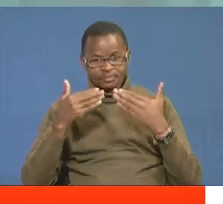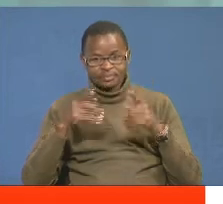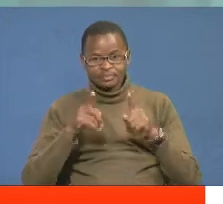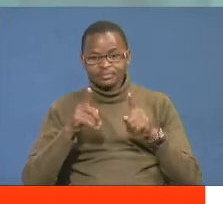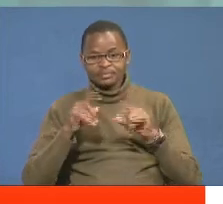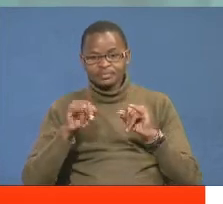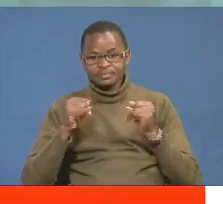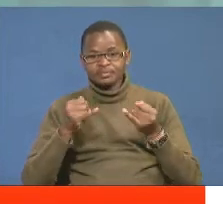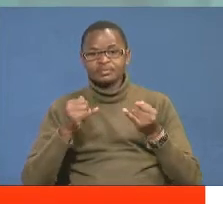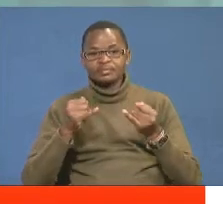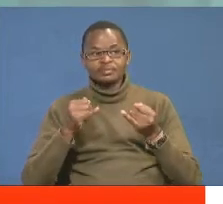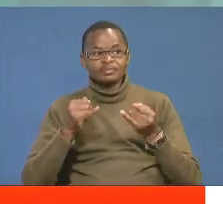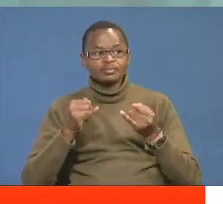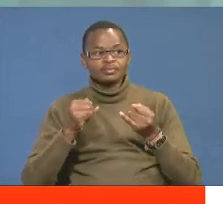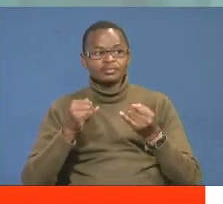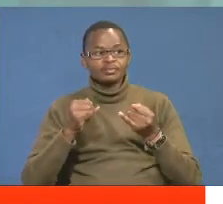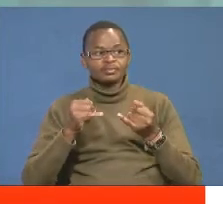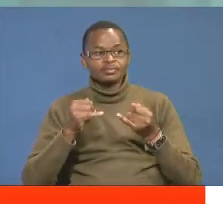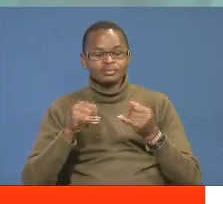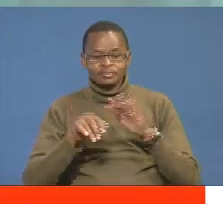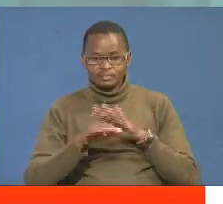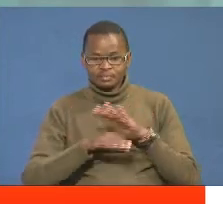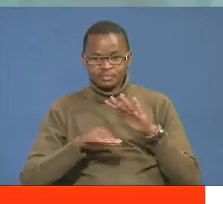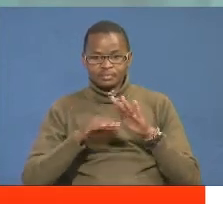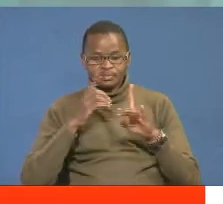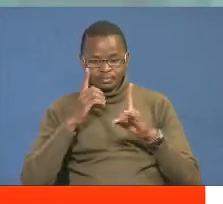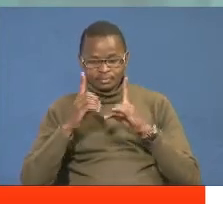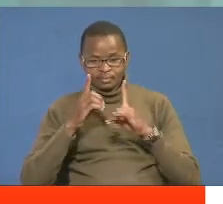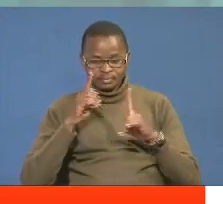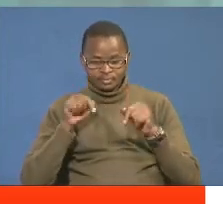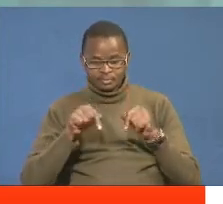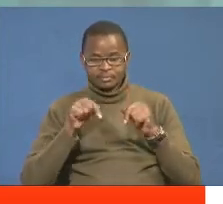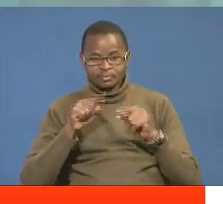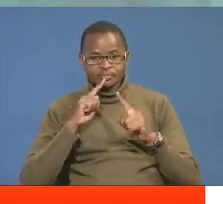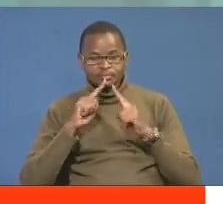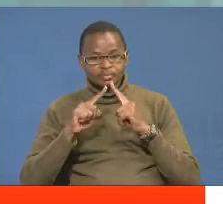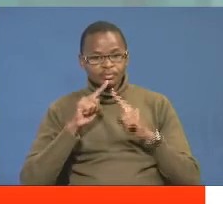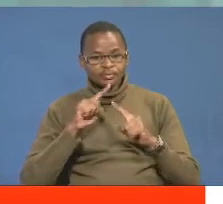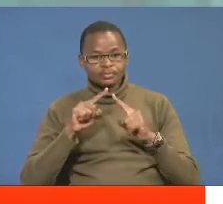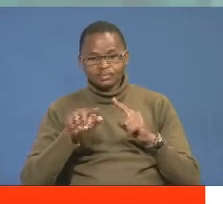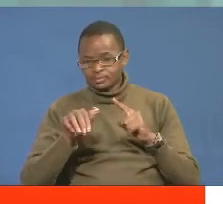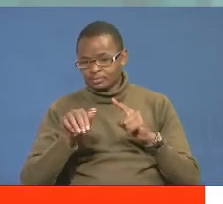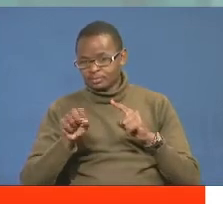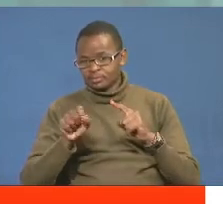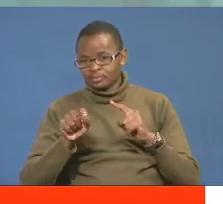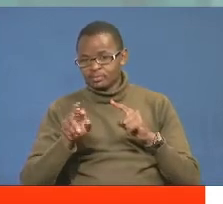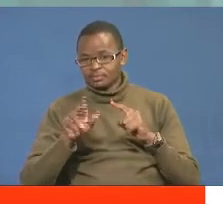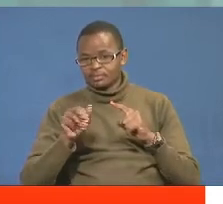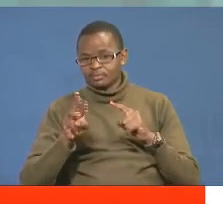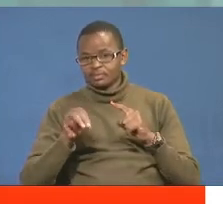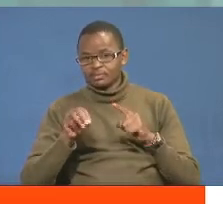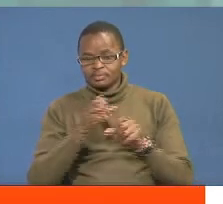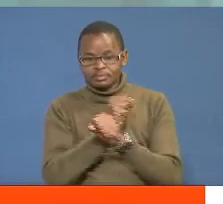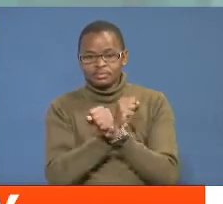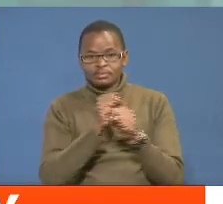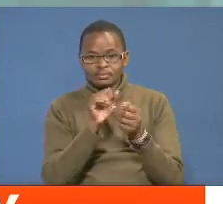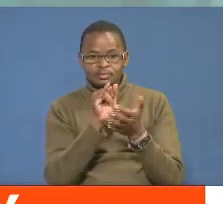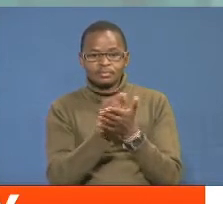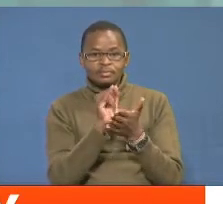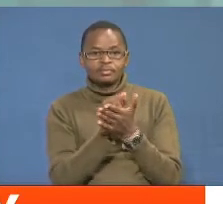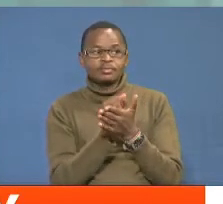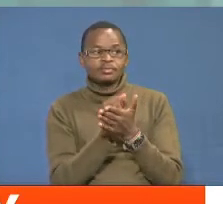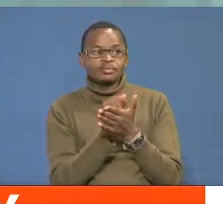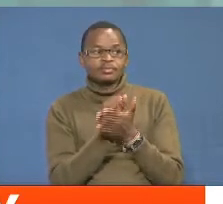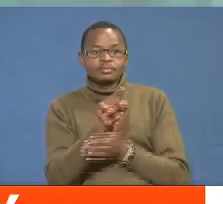of that particular report. That story is the basis of our discussion tonight, talking about AstraZeneca and the safety of that